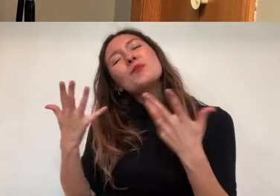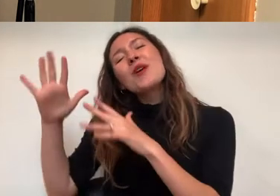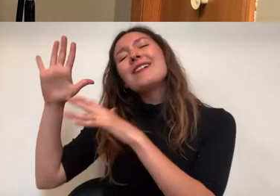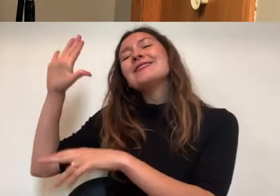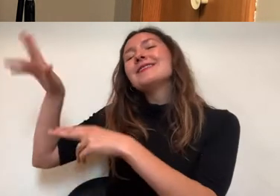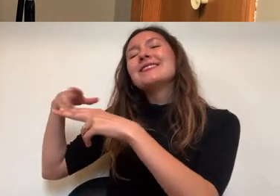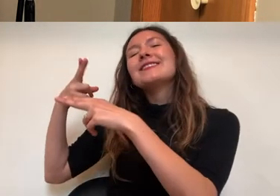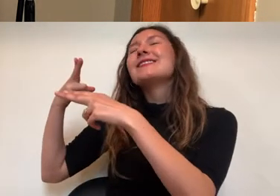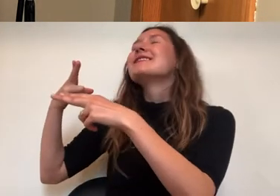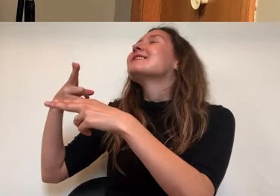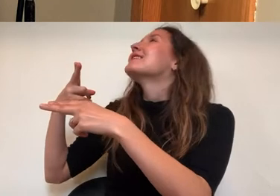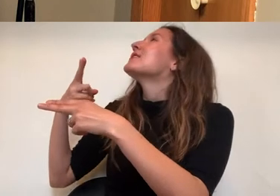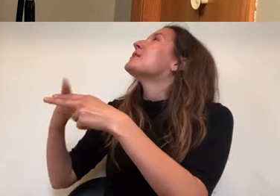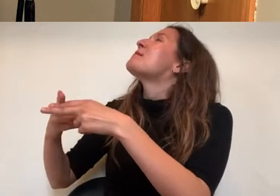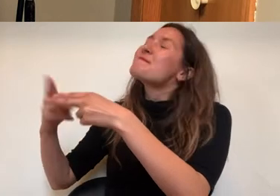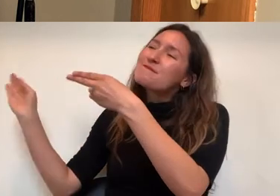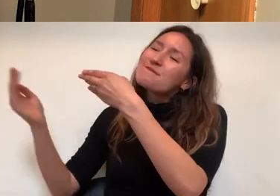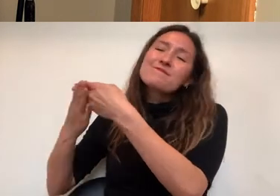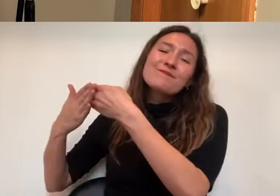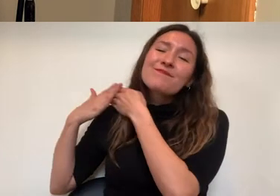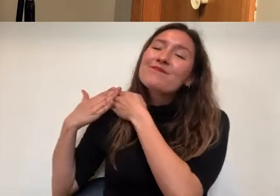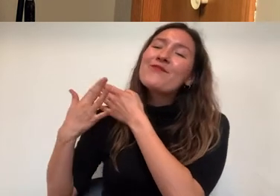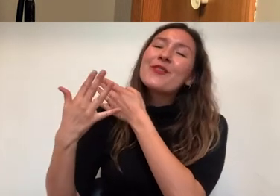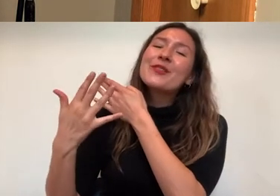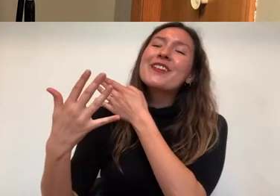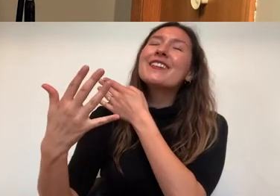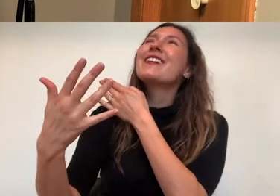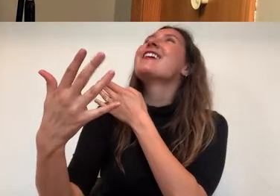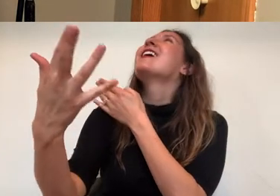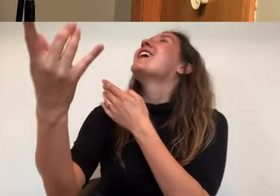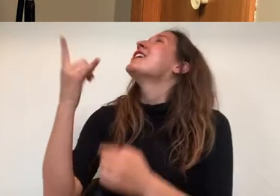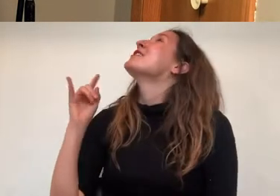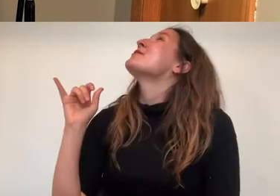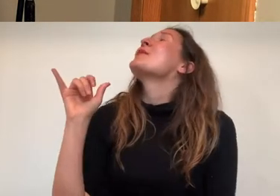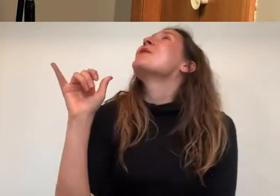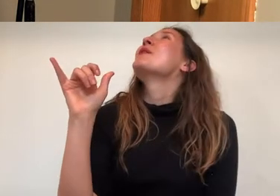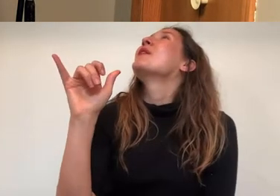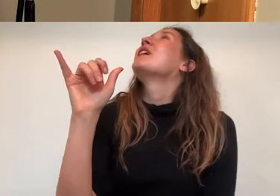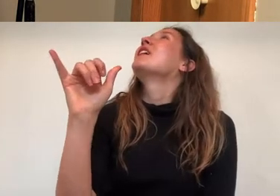God. Oh, praise His name